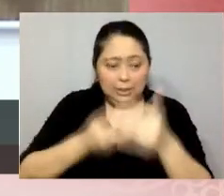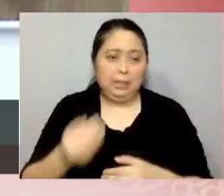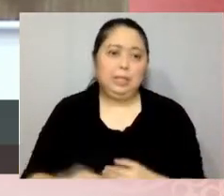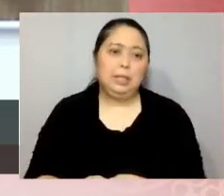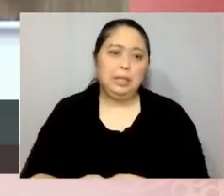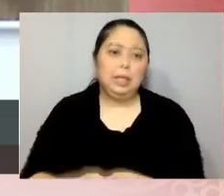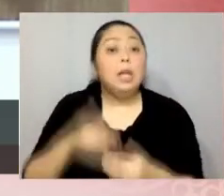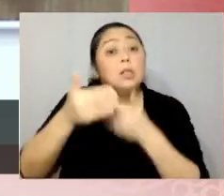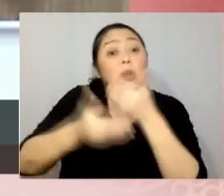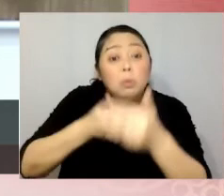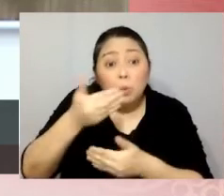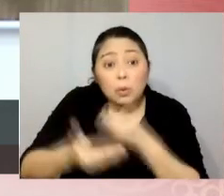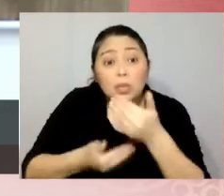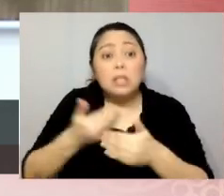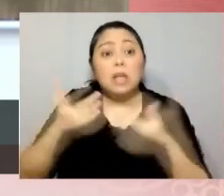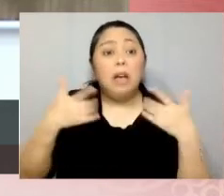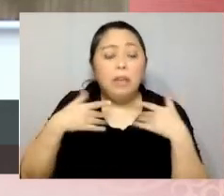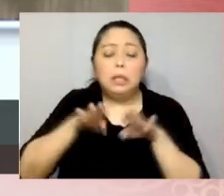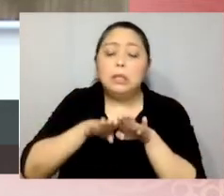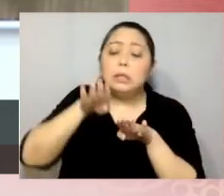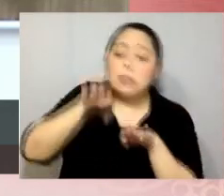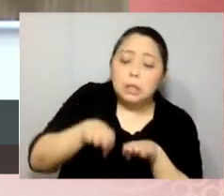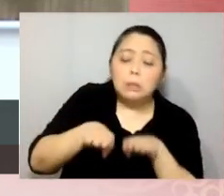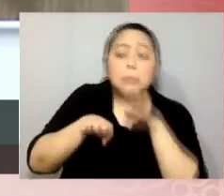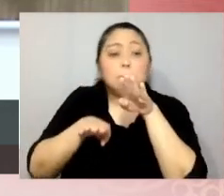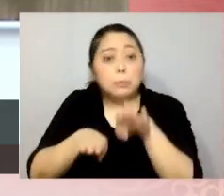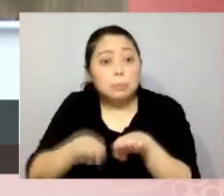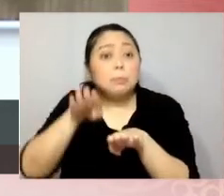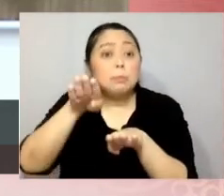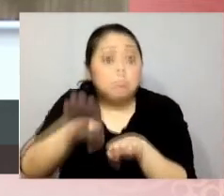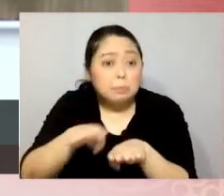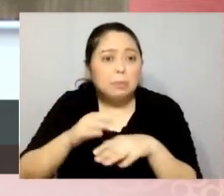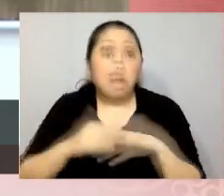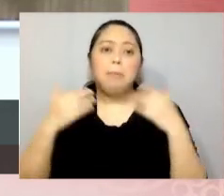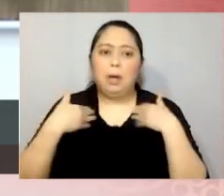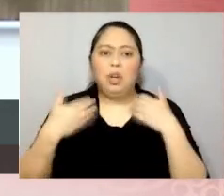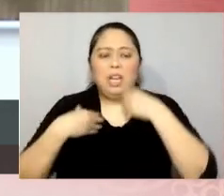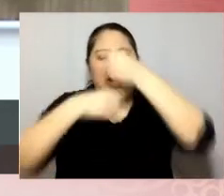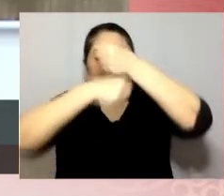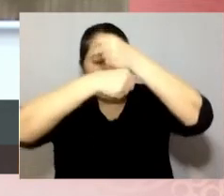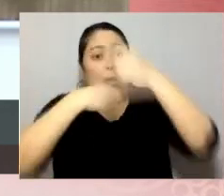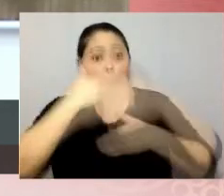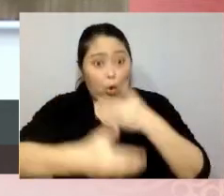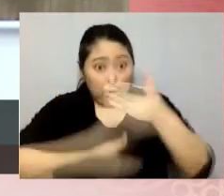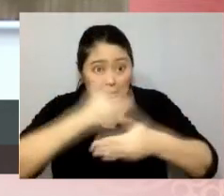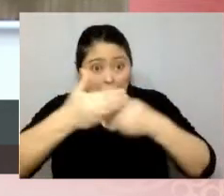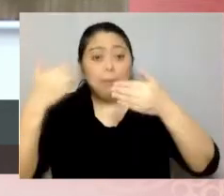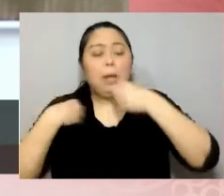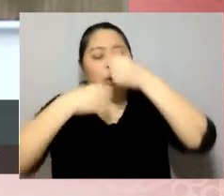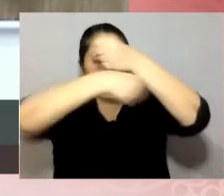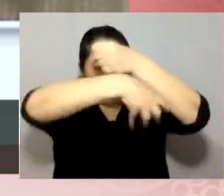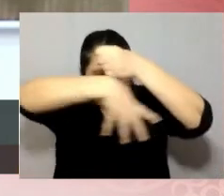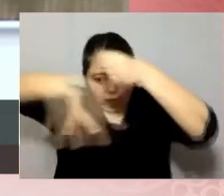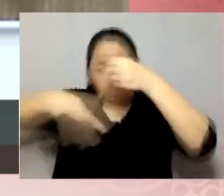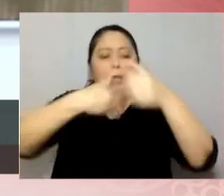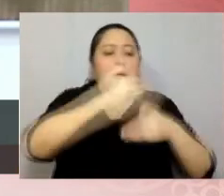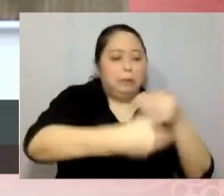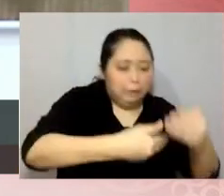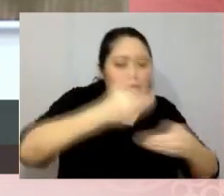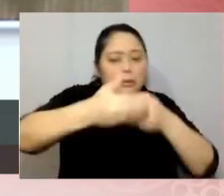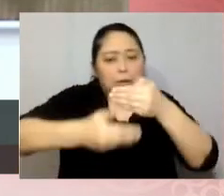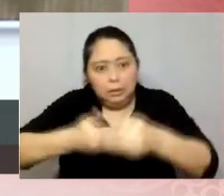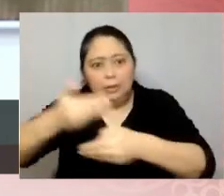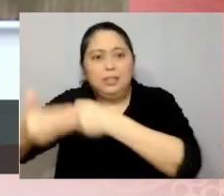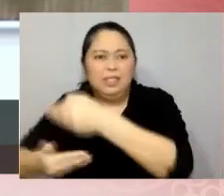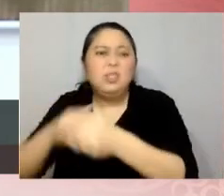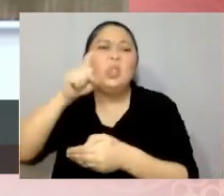proseso po, kailangan mayroon din mga steps dyan, mga sub-processes po, kailangan sundin po natin yung mga